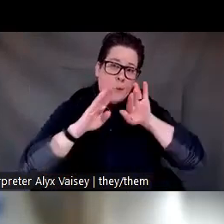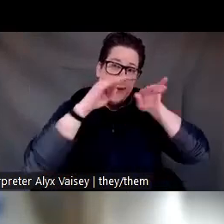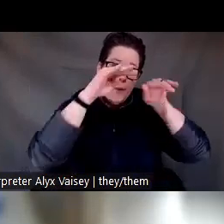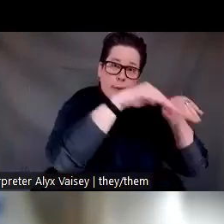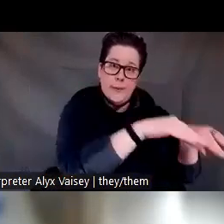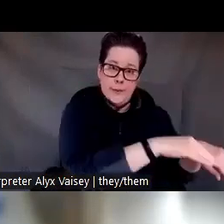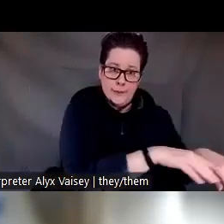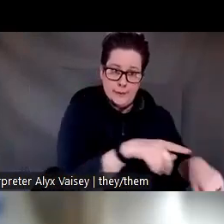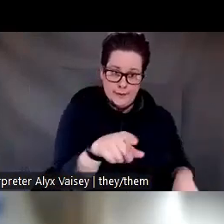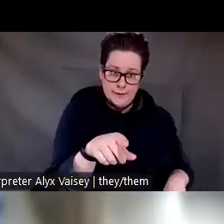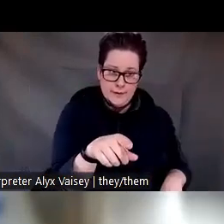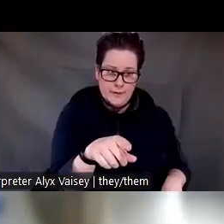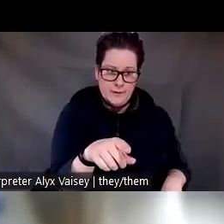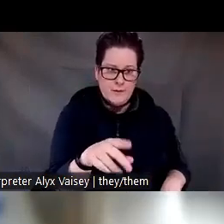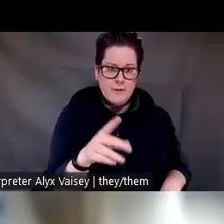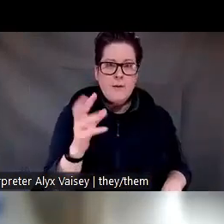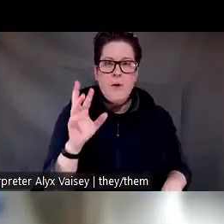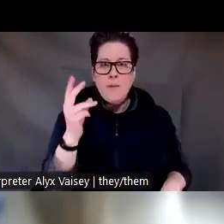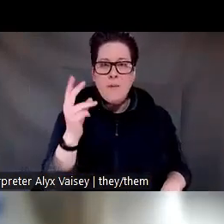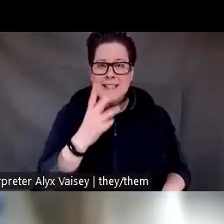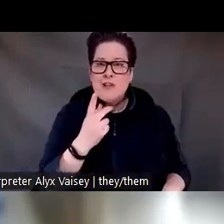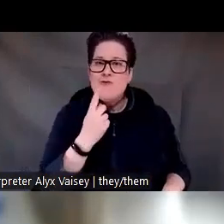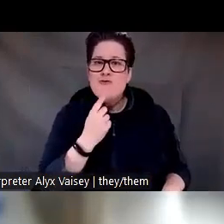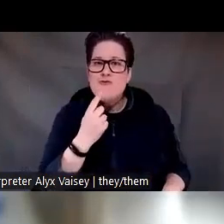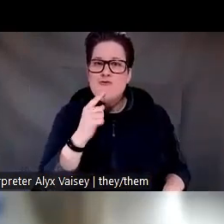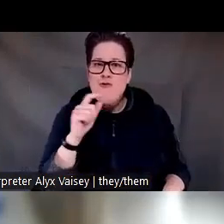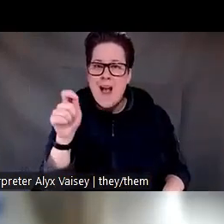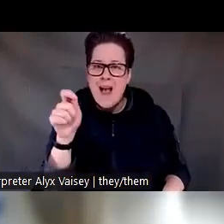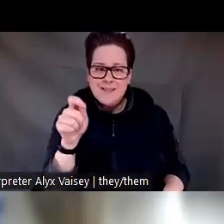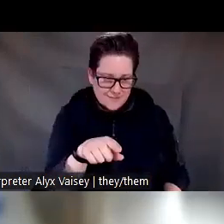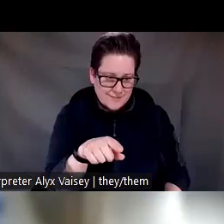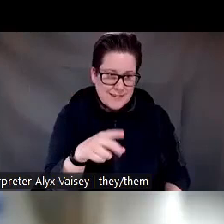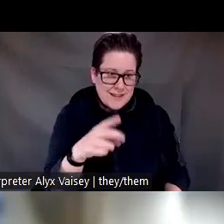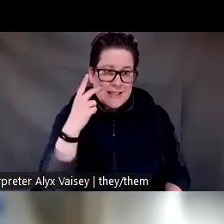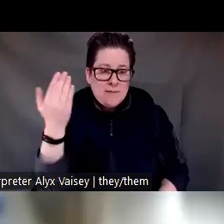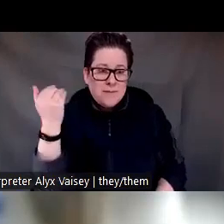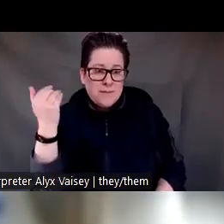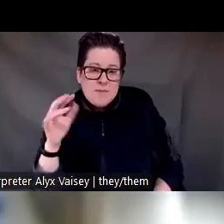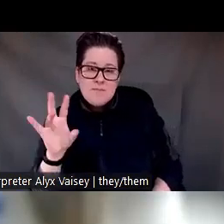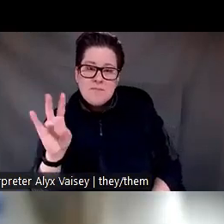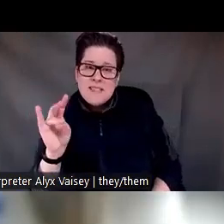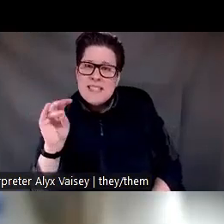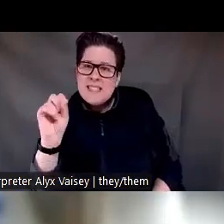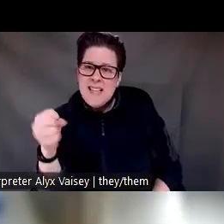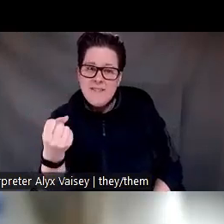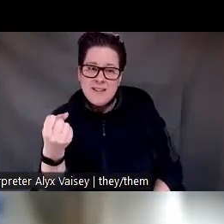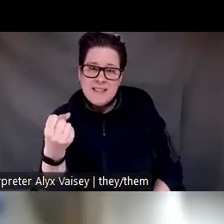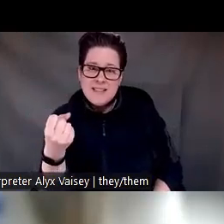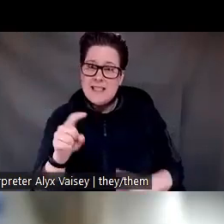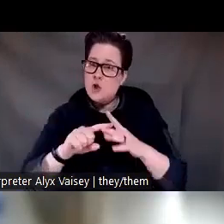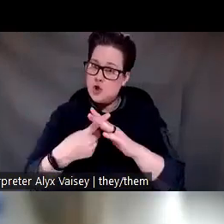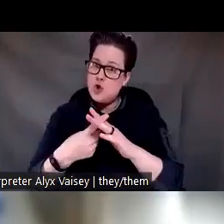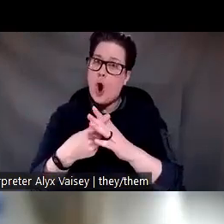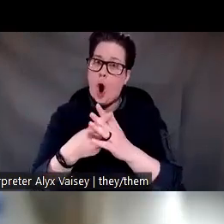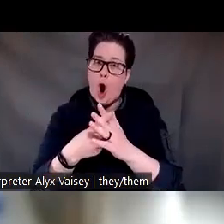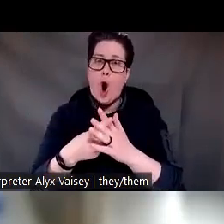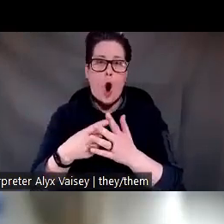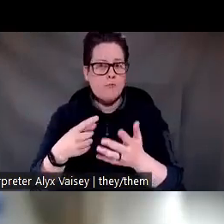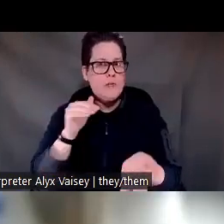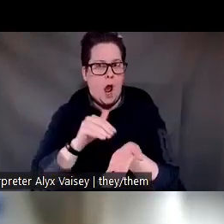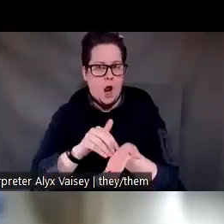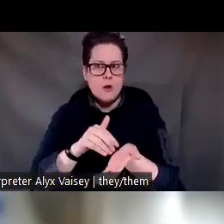hopefully you can see my laser pointer here. In the 1970s is when it started becoming a regular part